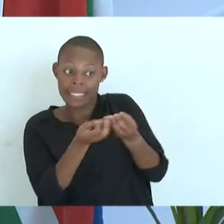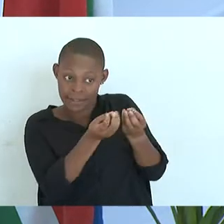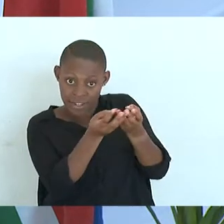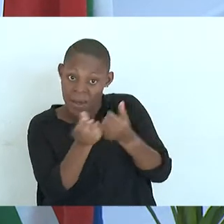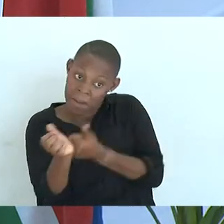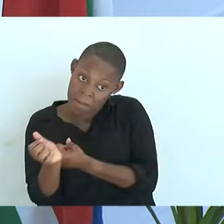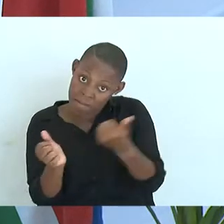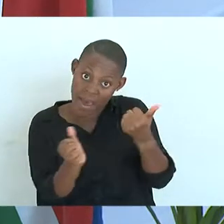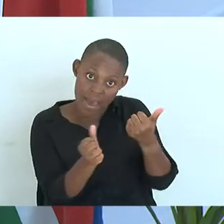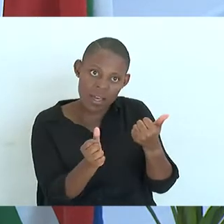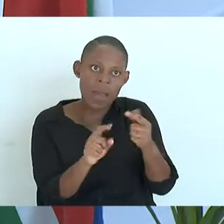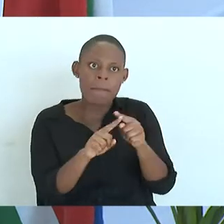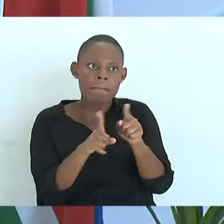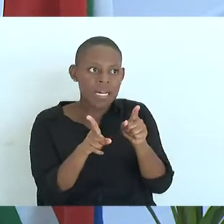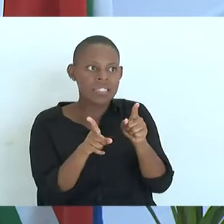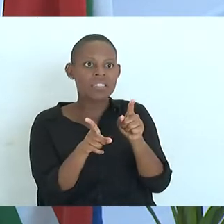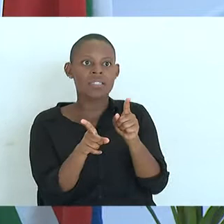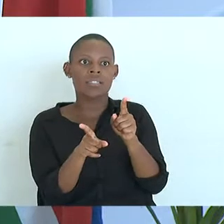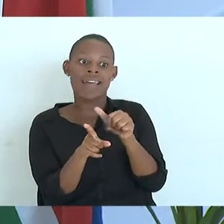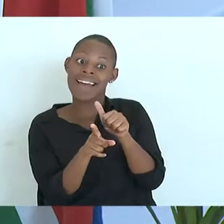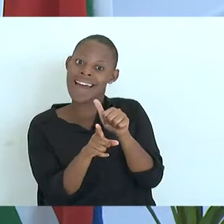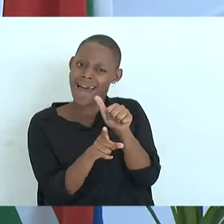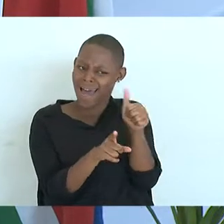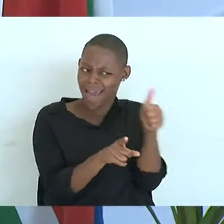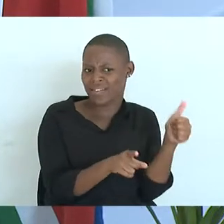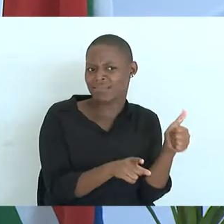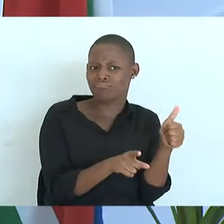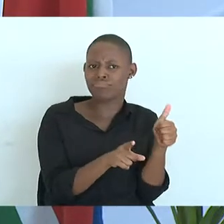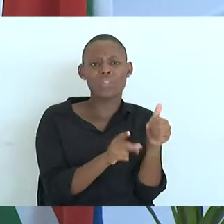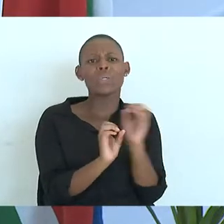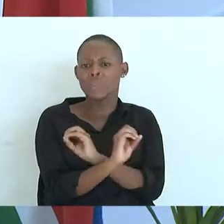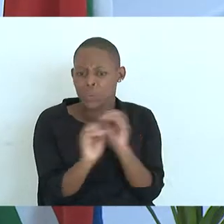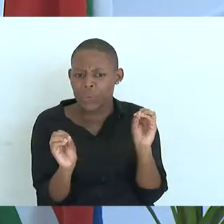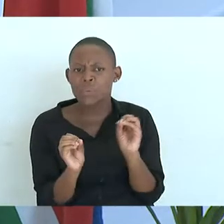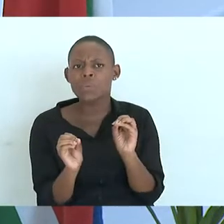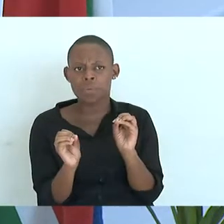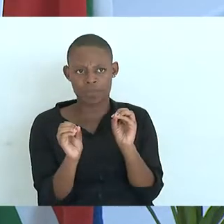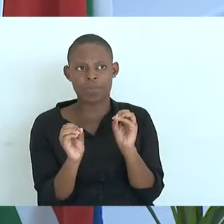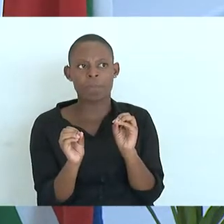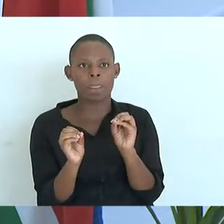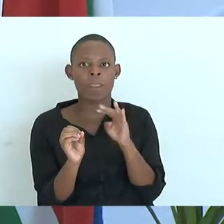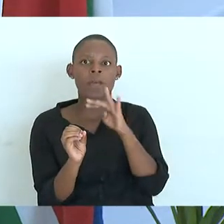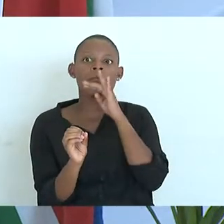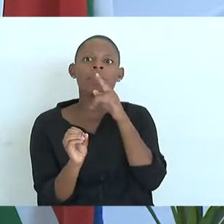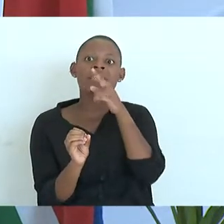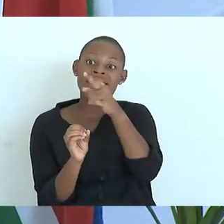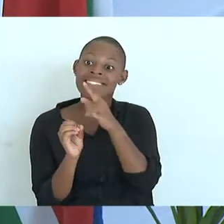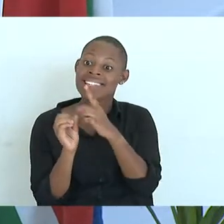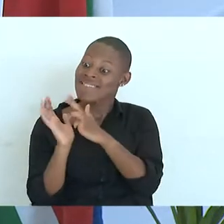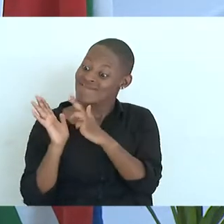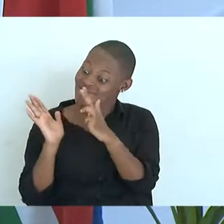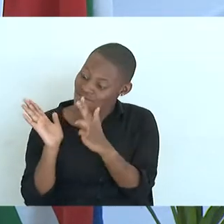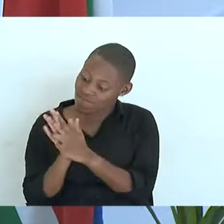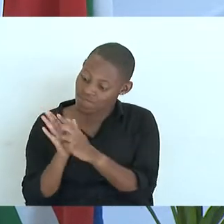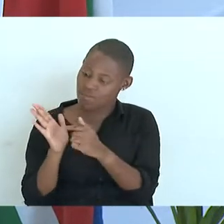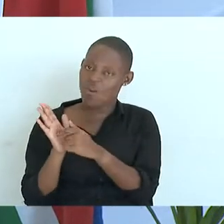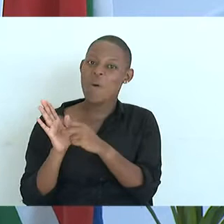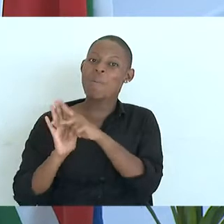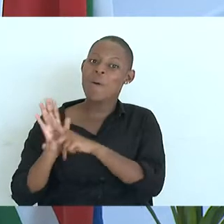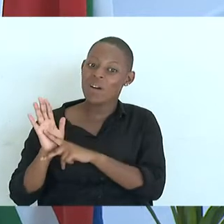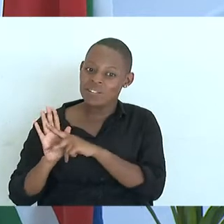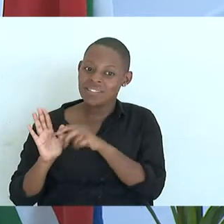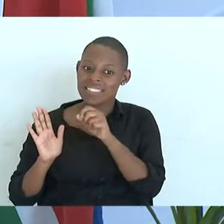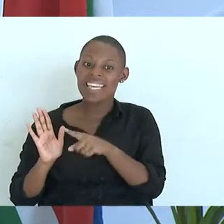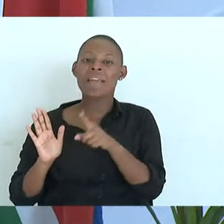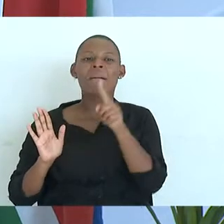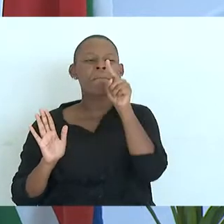ubuyele kwi-trust. So njengoba eshilo umfowethu besilwa lento imandate ka-national